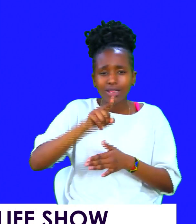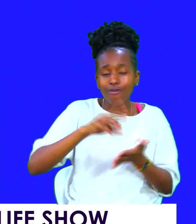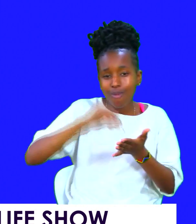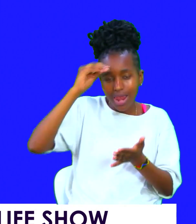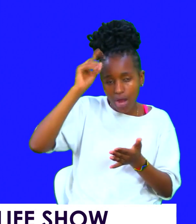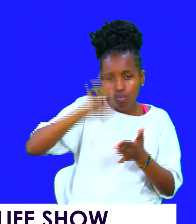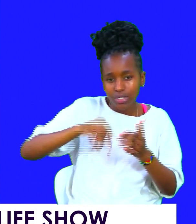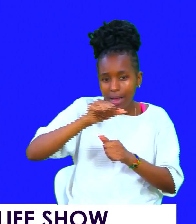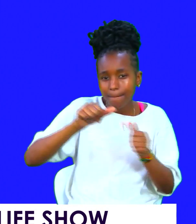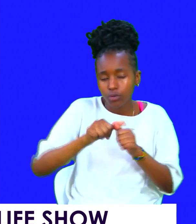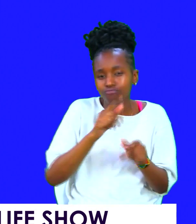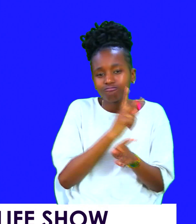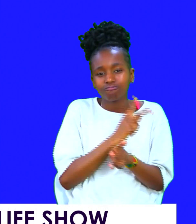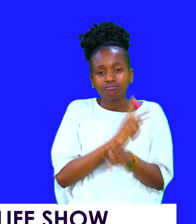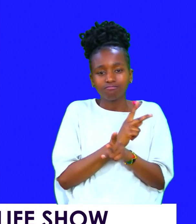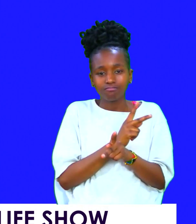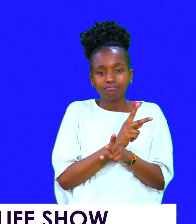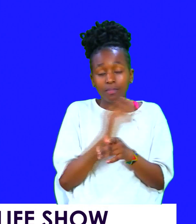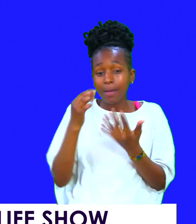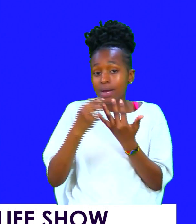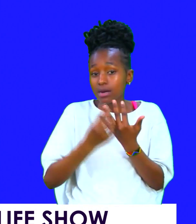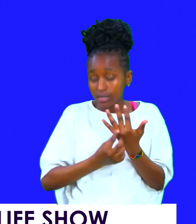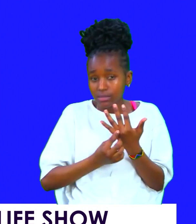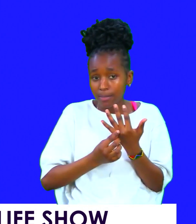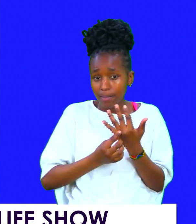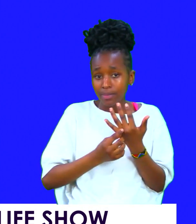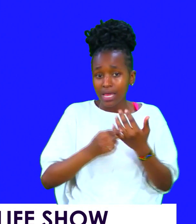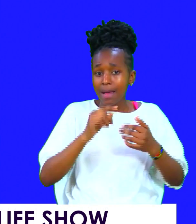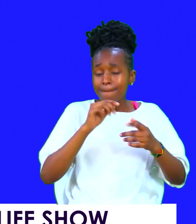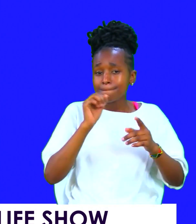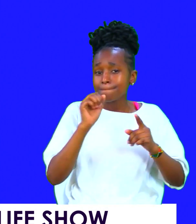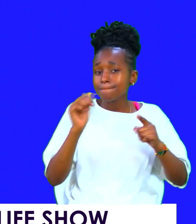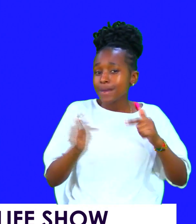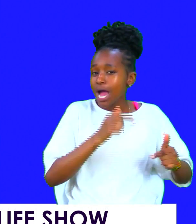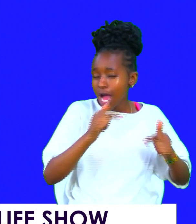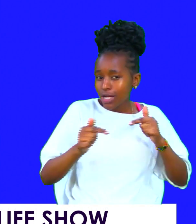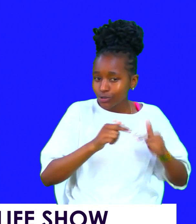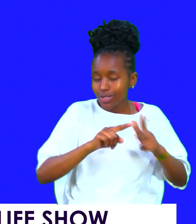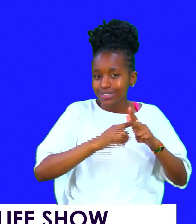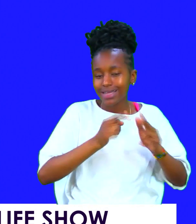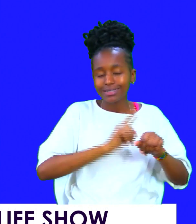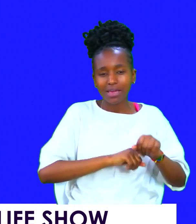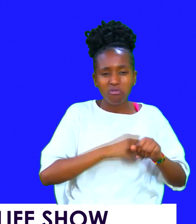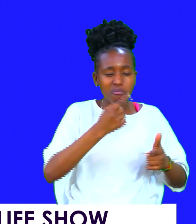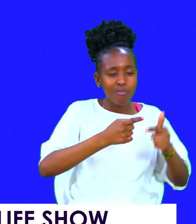The battle is in winning the spouse, but the war is in upholding the